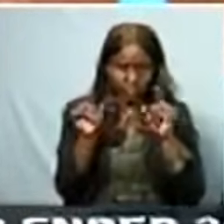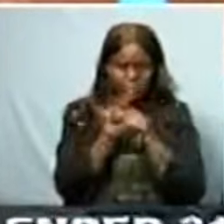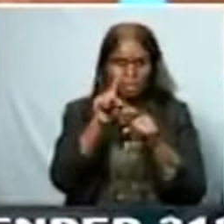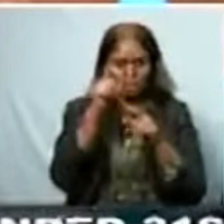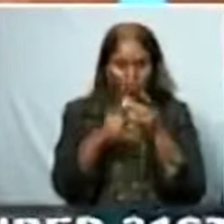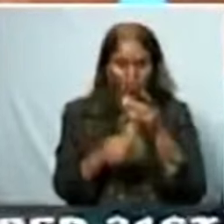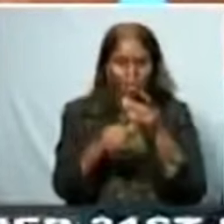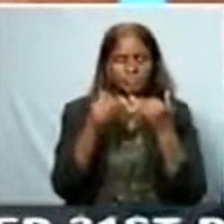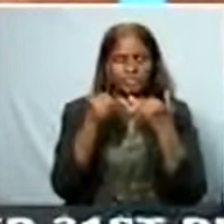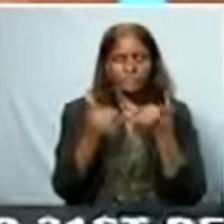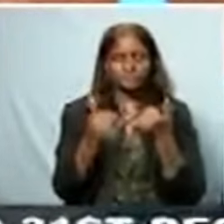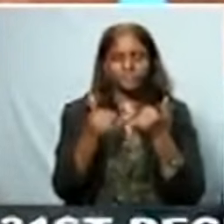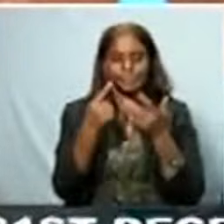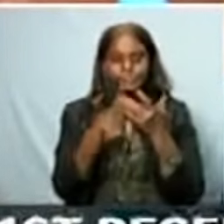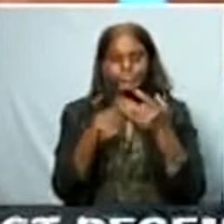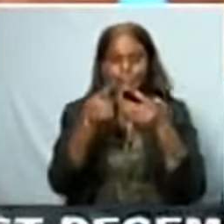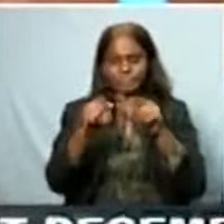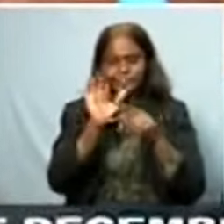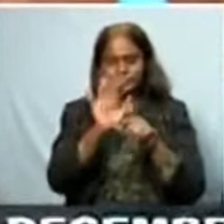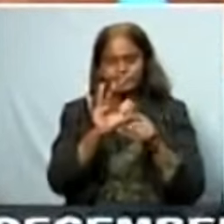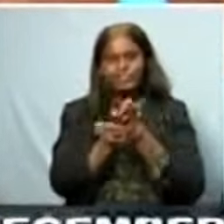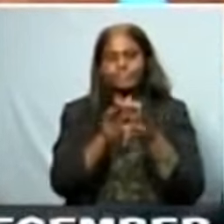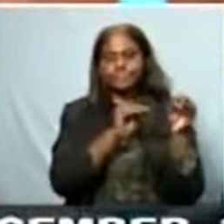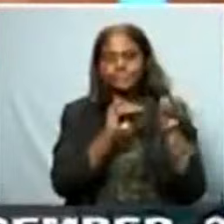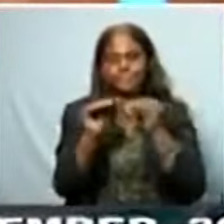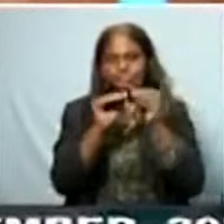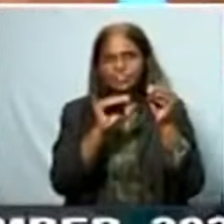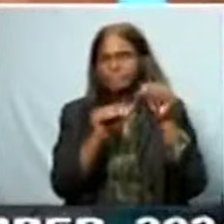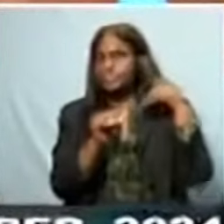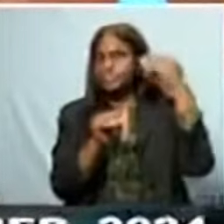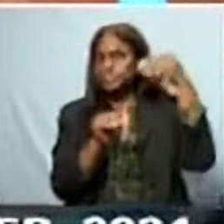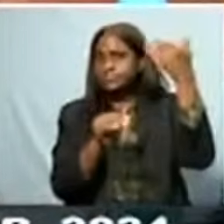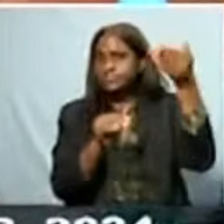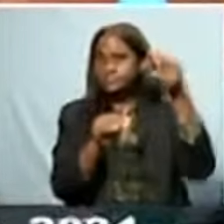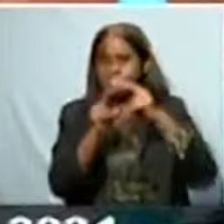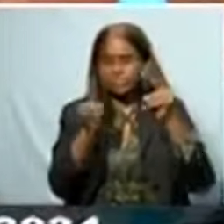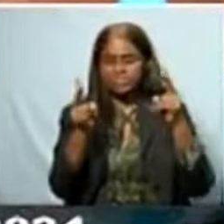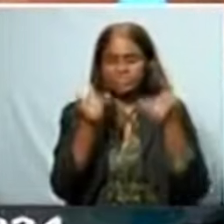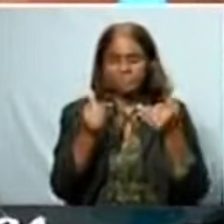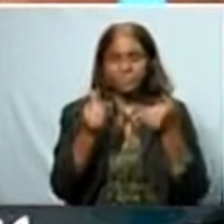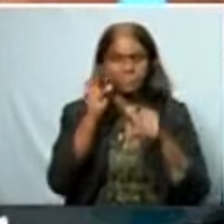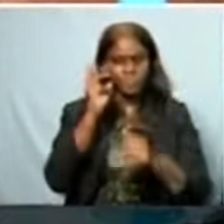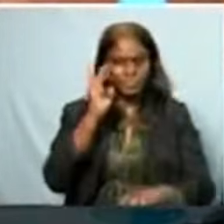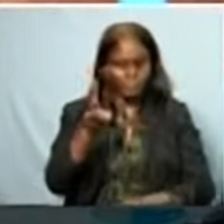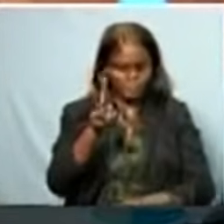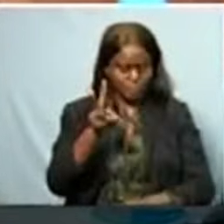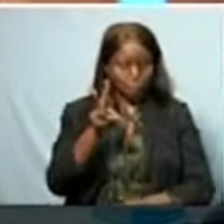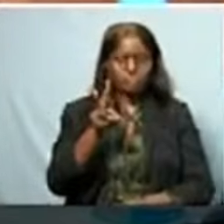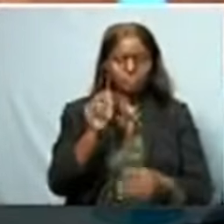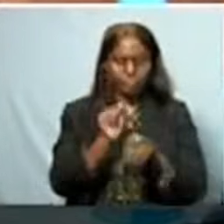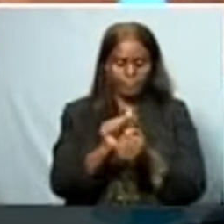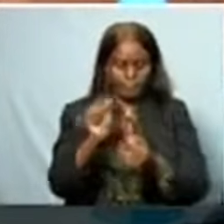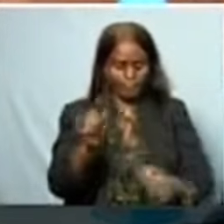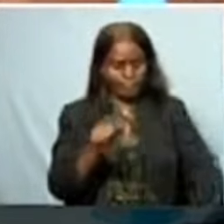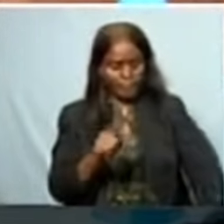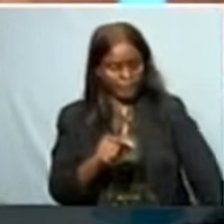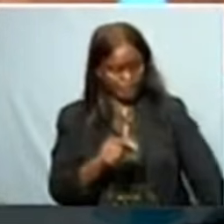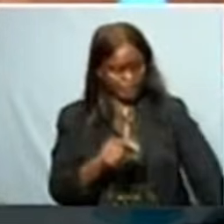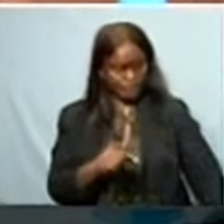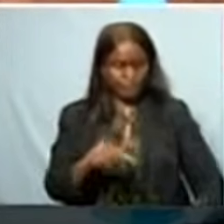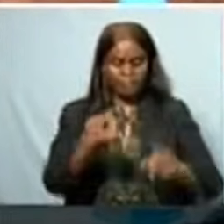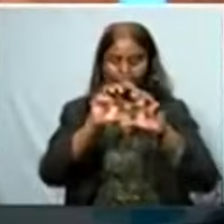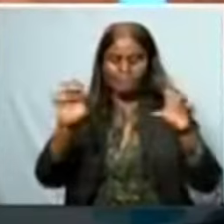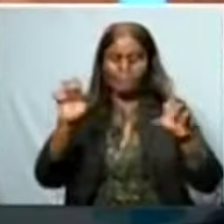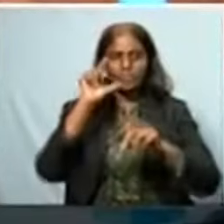is what happens moving forward. So we'll proceed with that